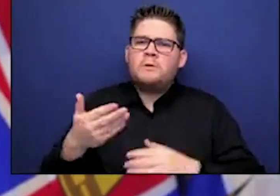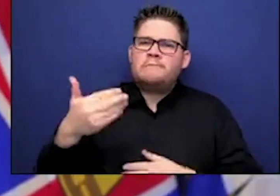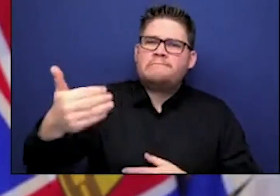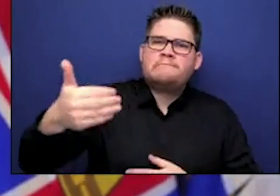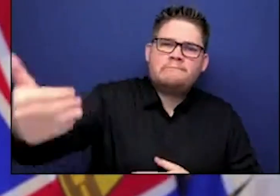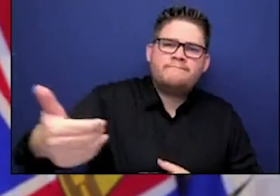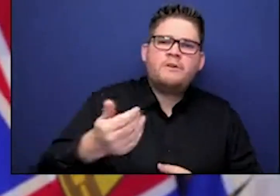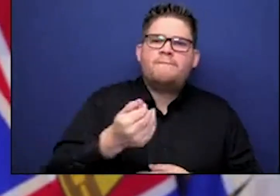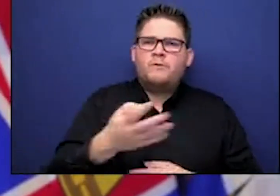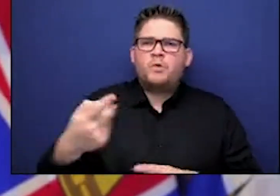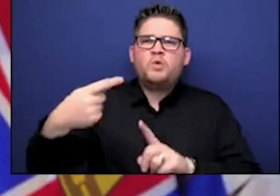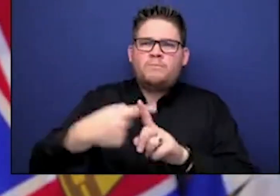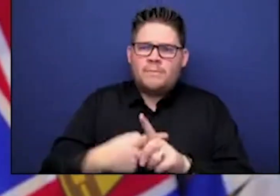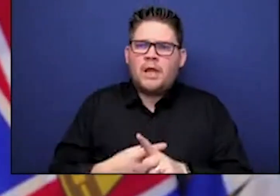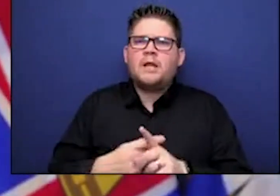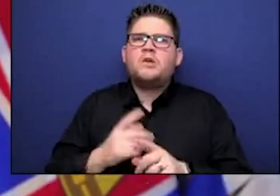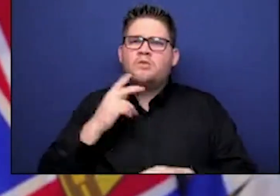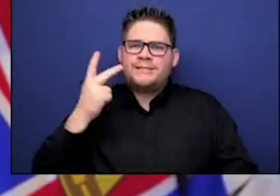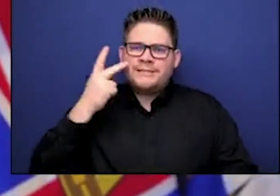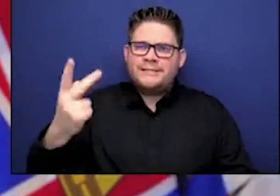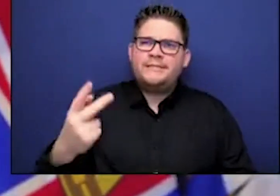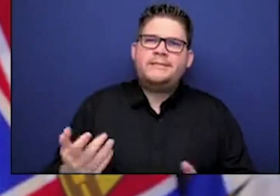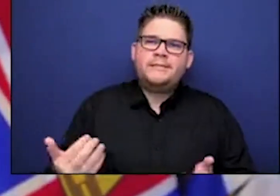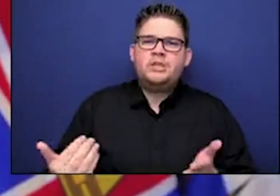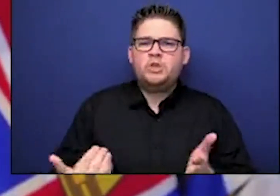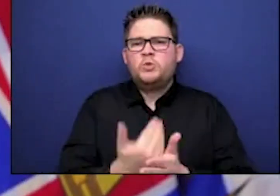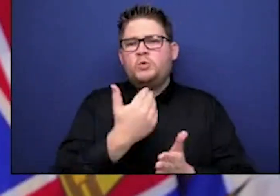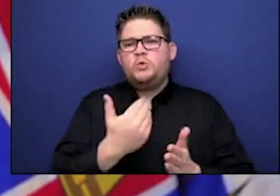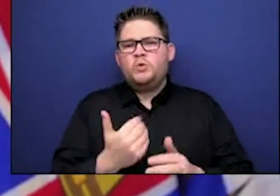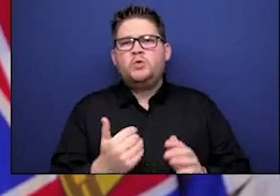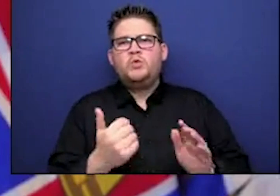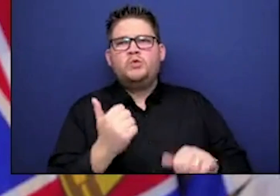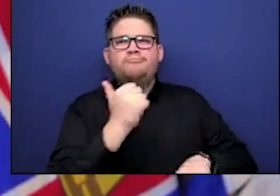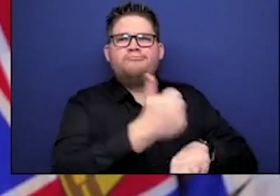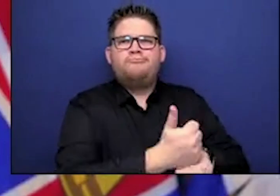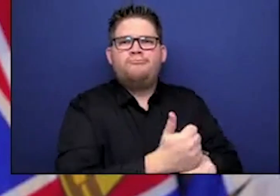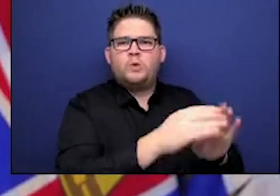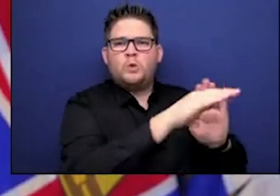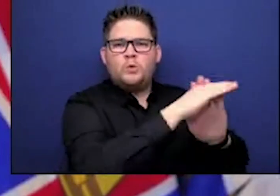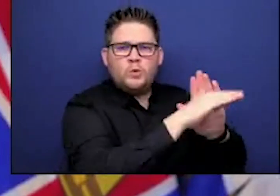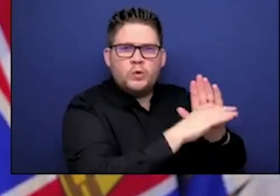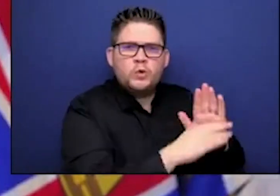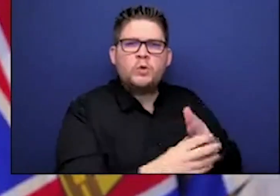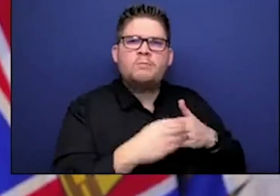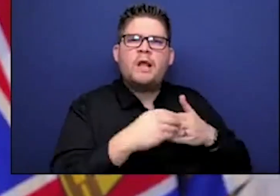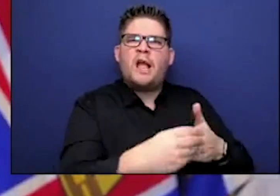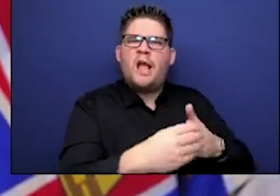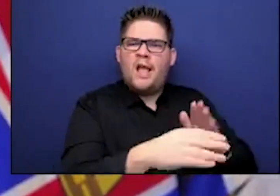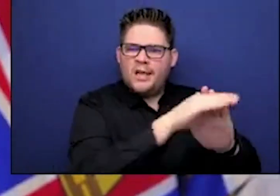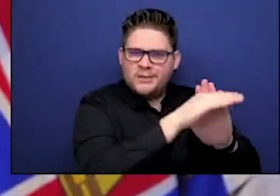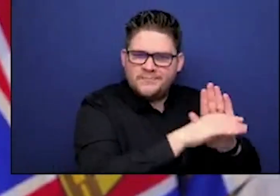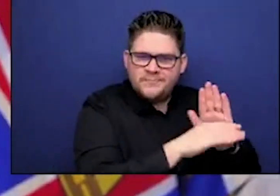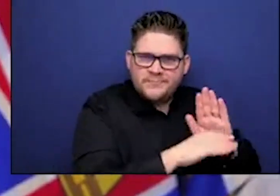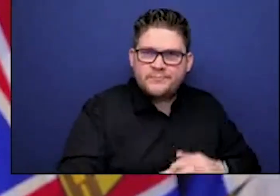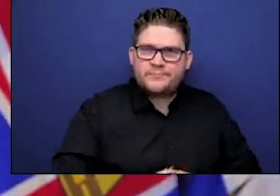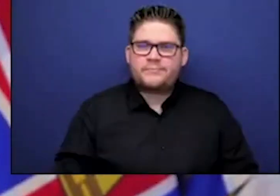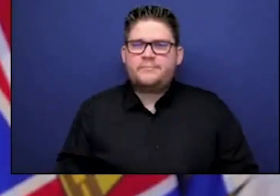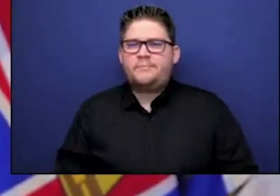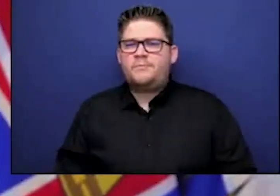I'm hopeful that we're looking at sometime in the middle of April. So those are